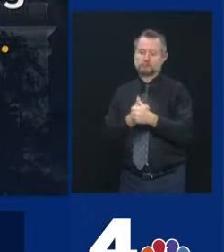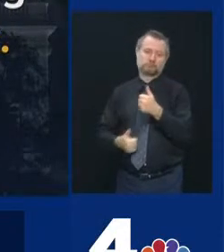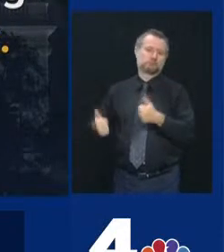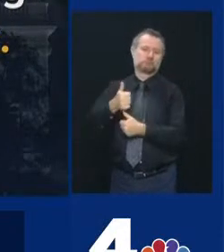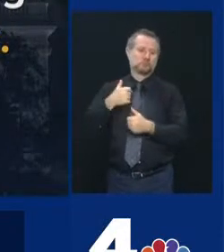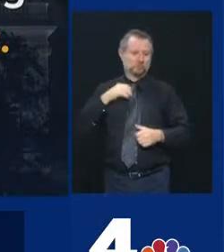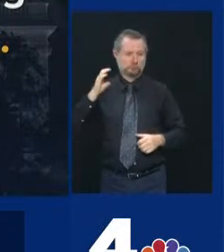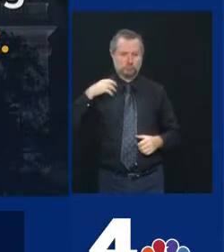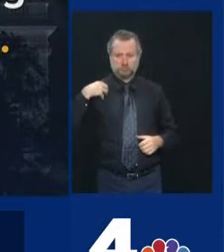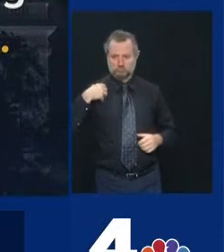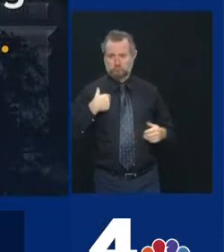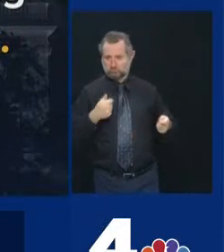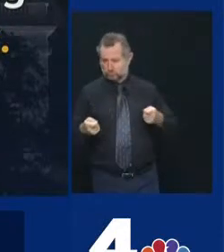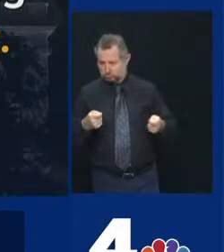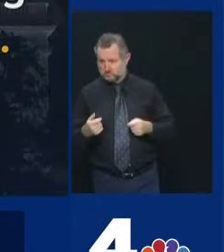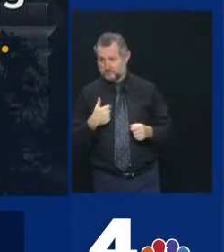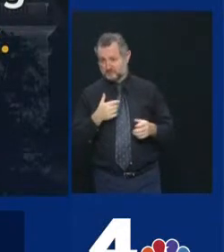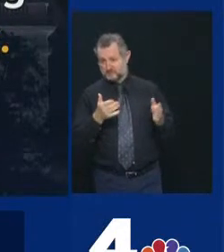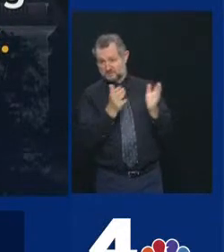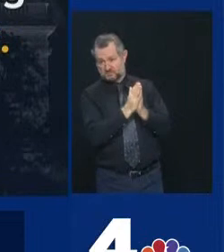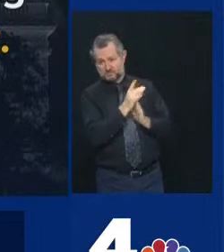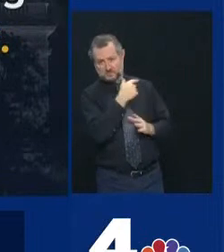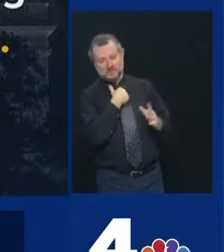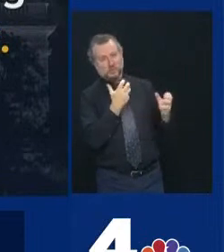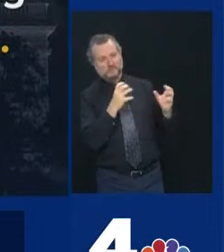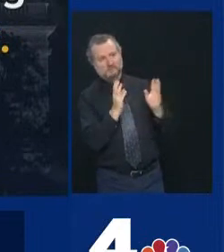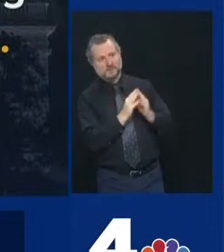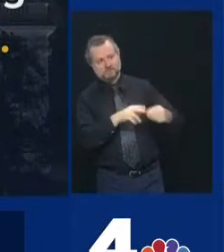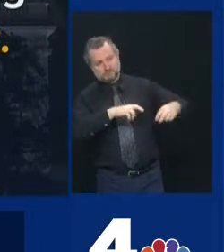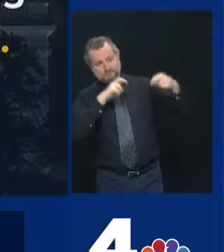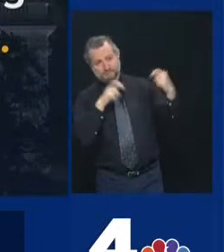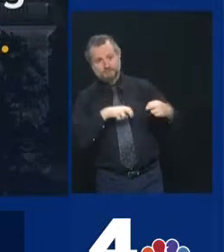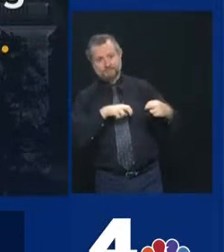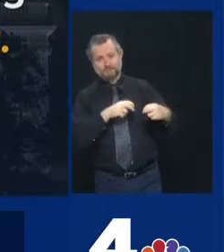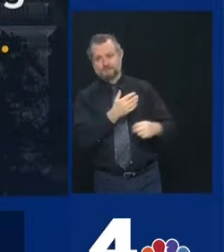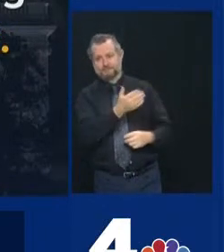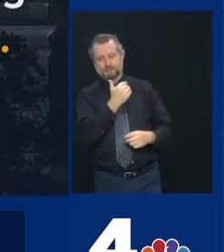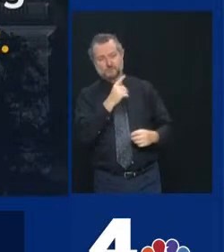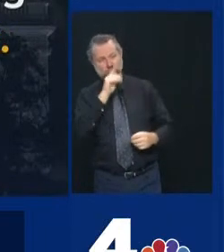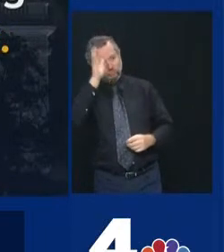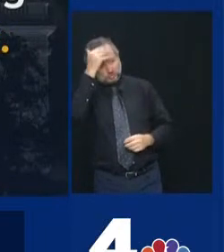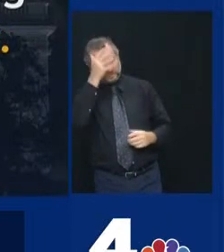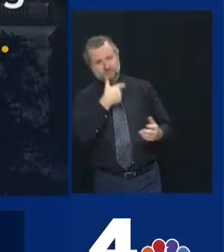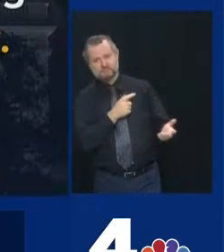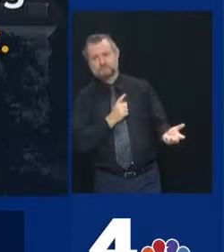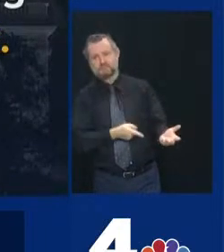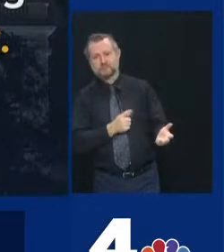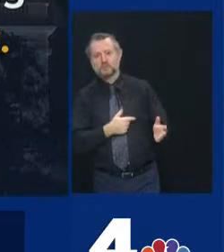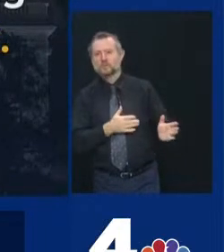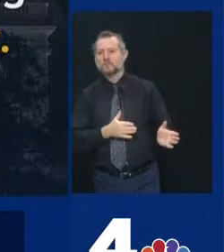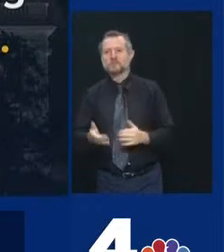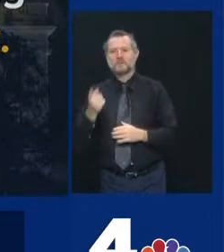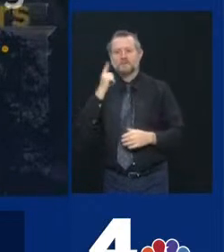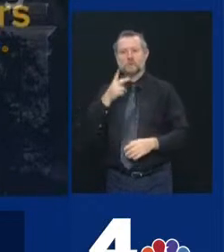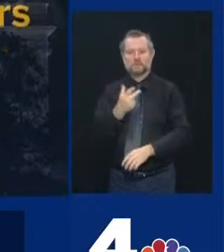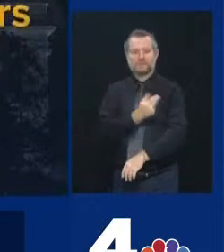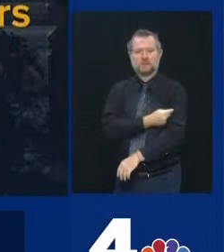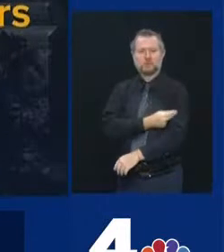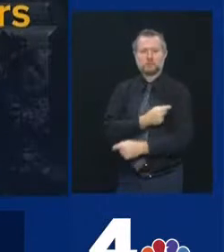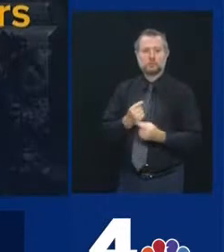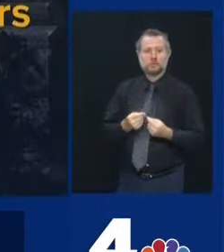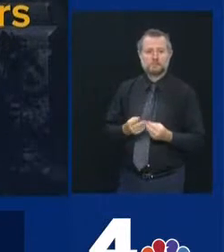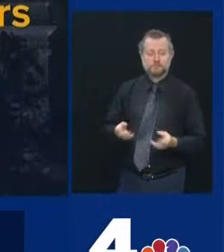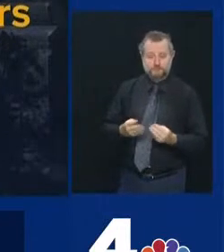We asked to meet with the President to discuss how this is supposed to work between the